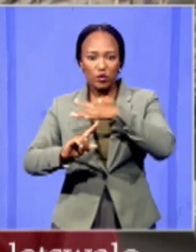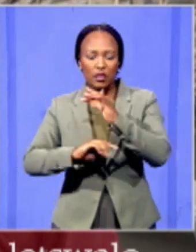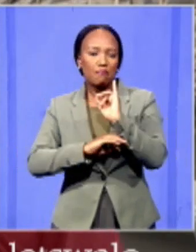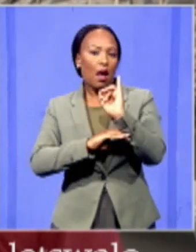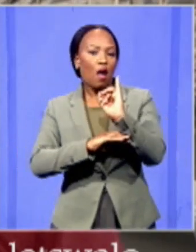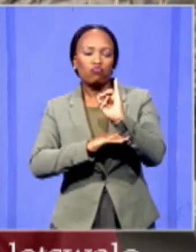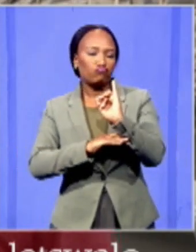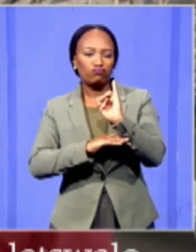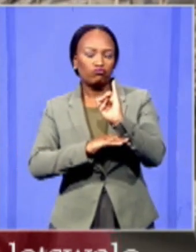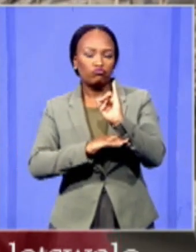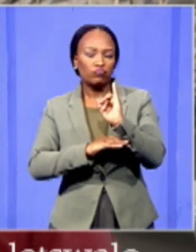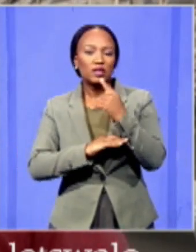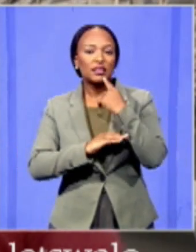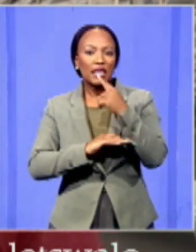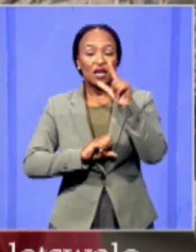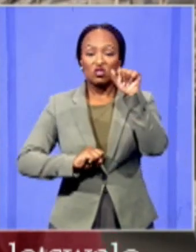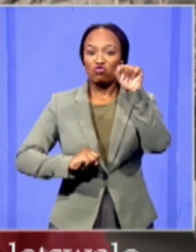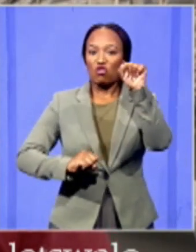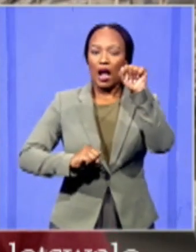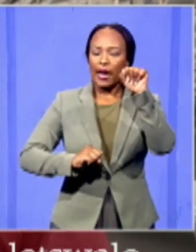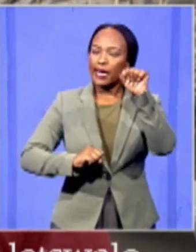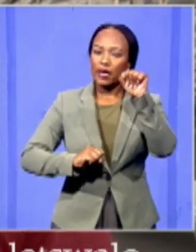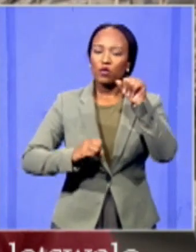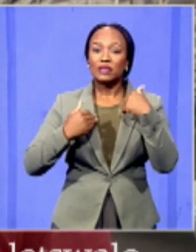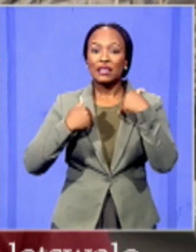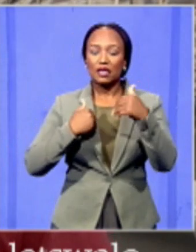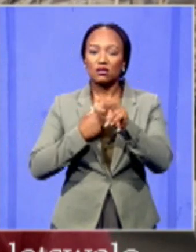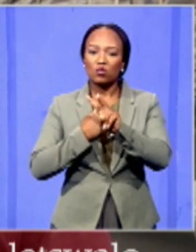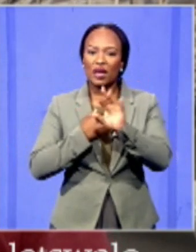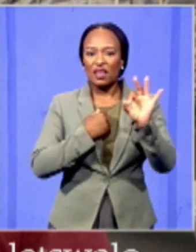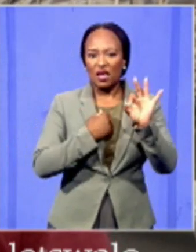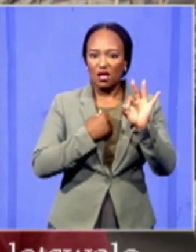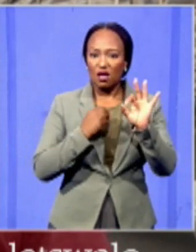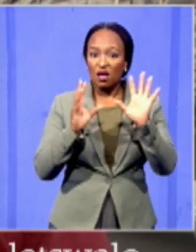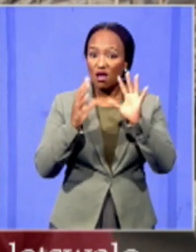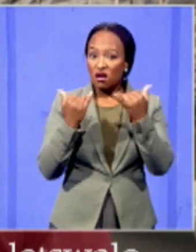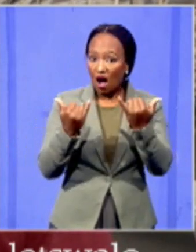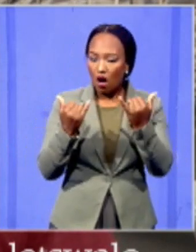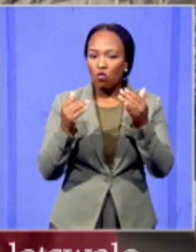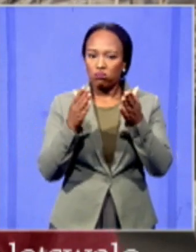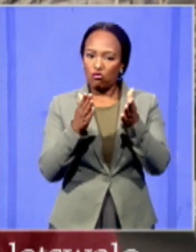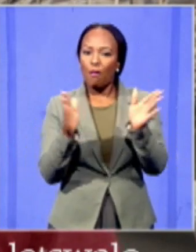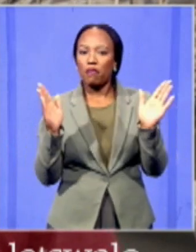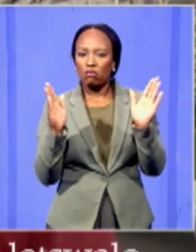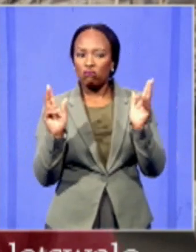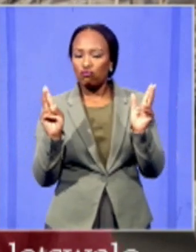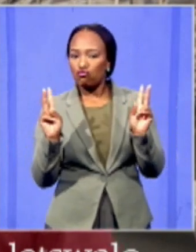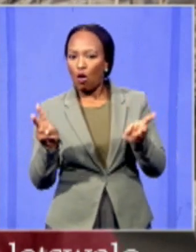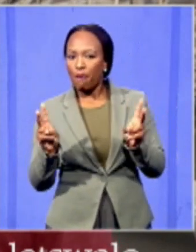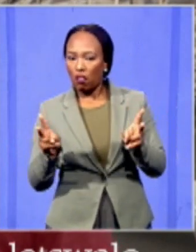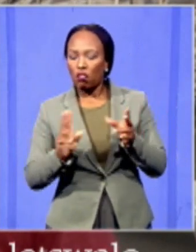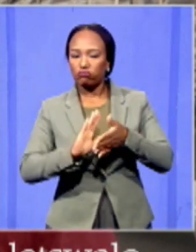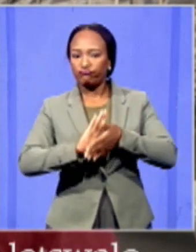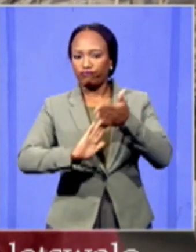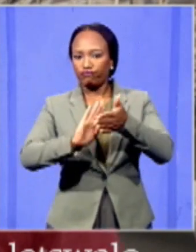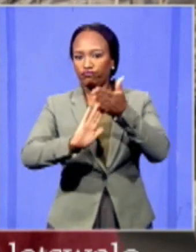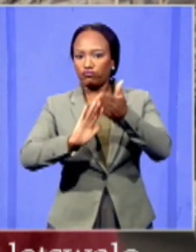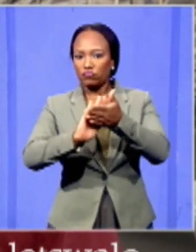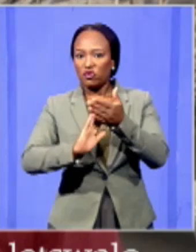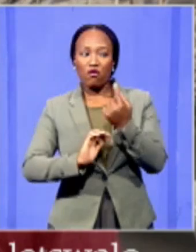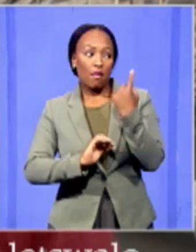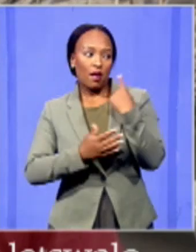the strike that side will start on the 23rd. But for now, everything is normal. Since last week